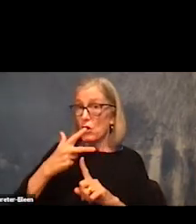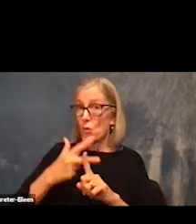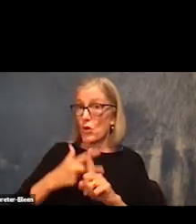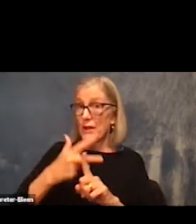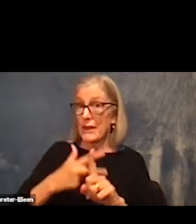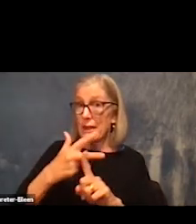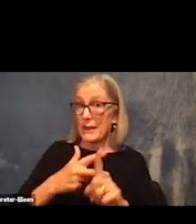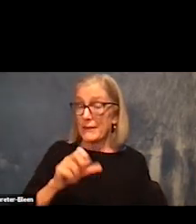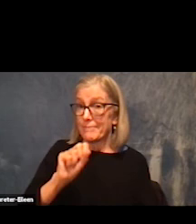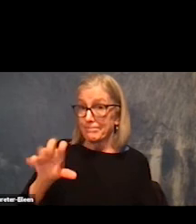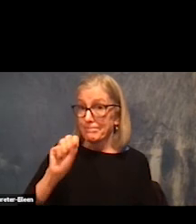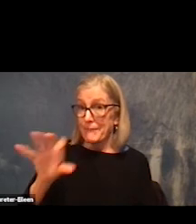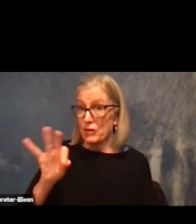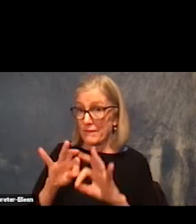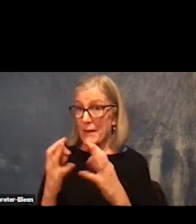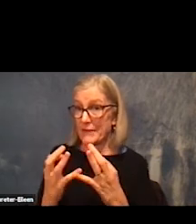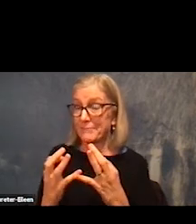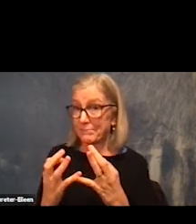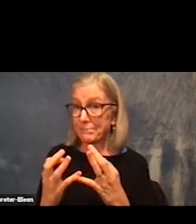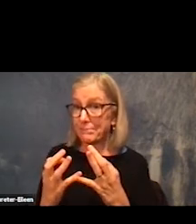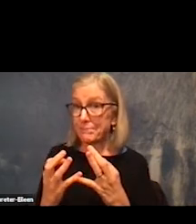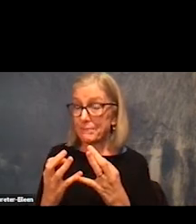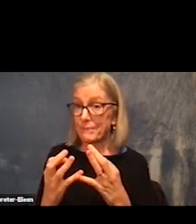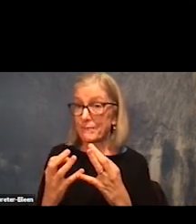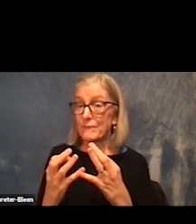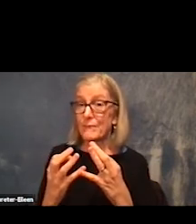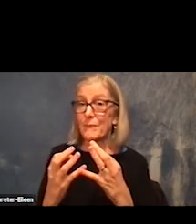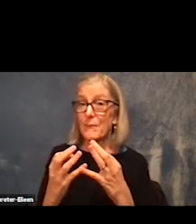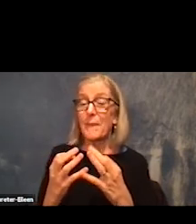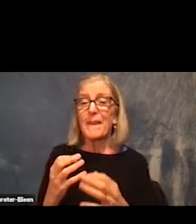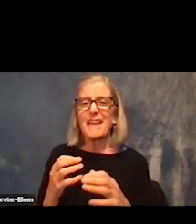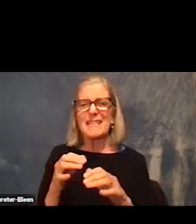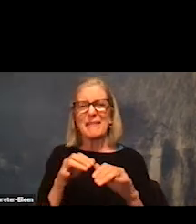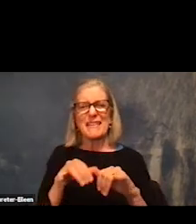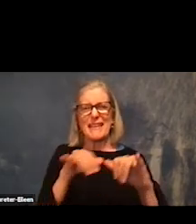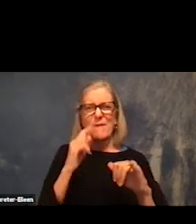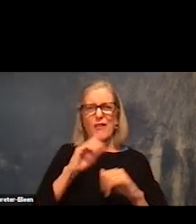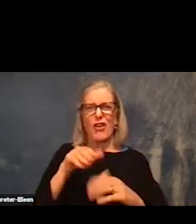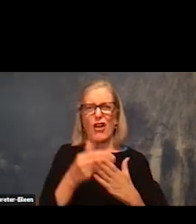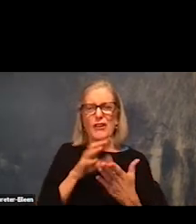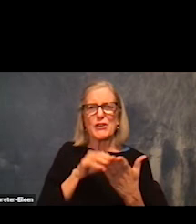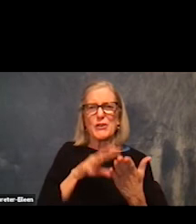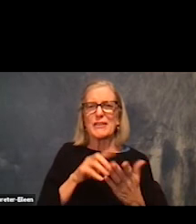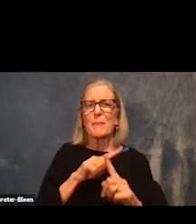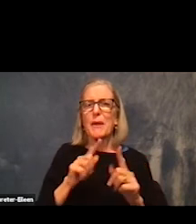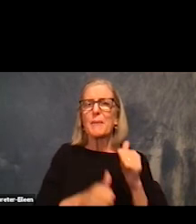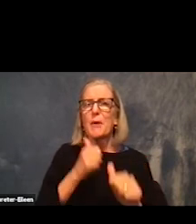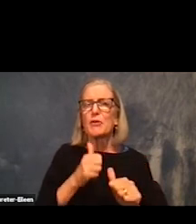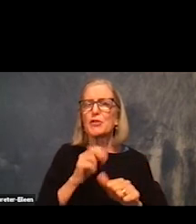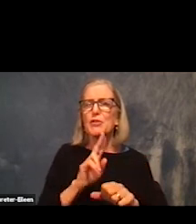families. Technically, it says at the same frequency that reports go home for all students, but most schools use a quarterly report card